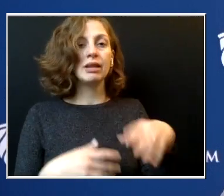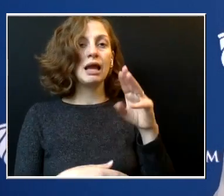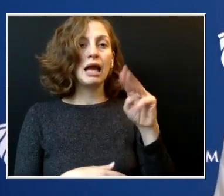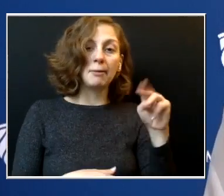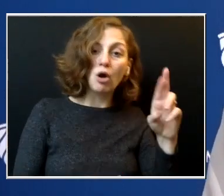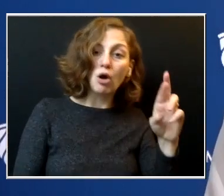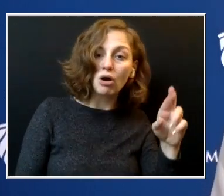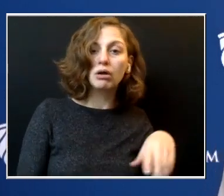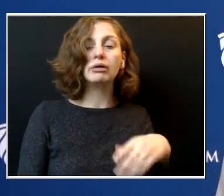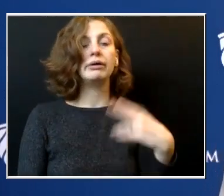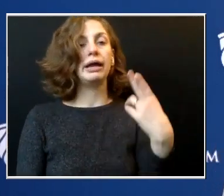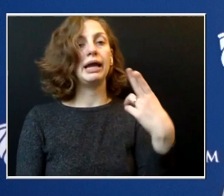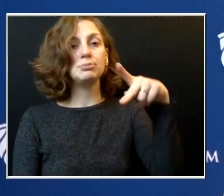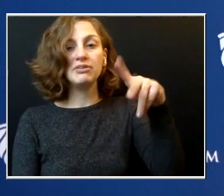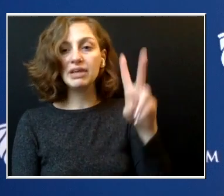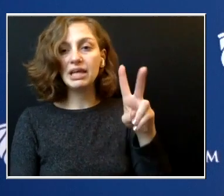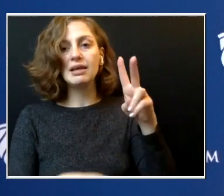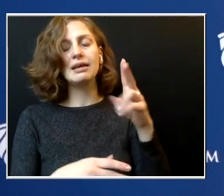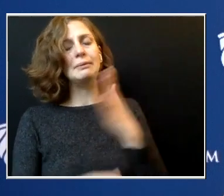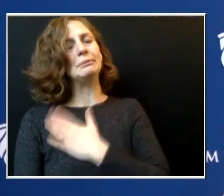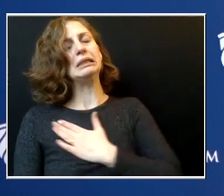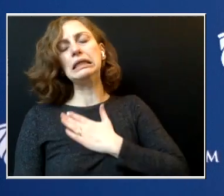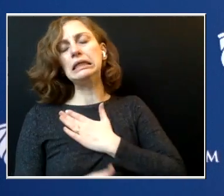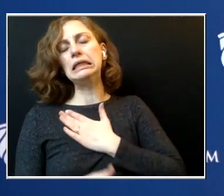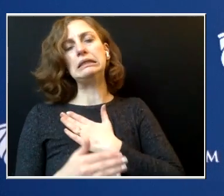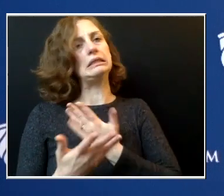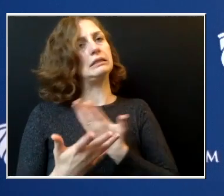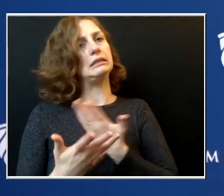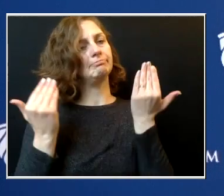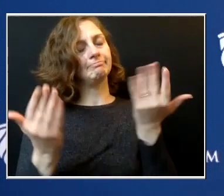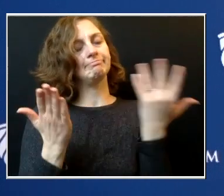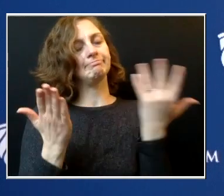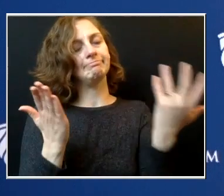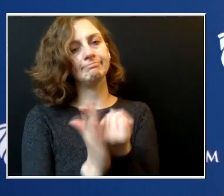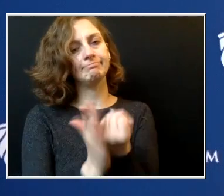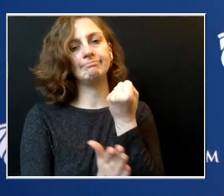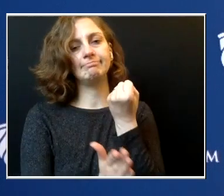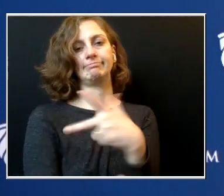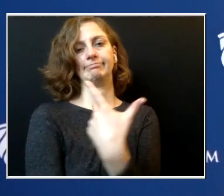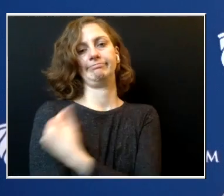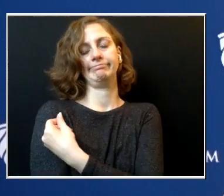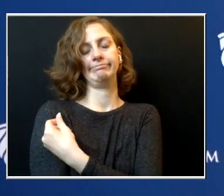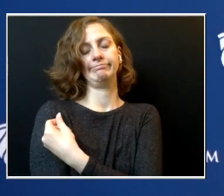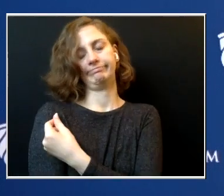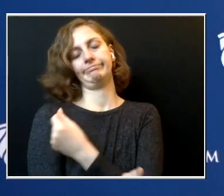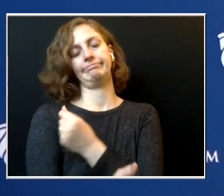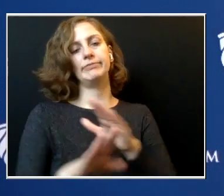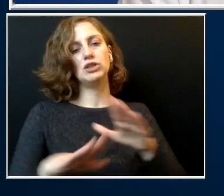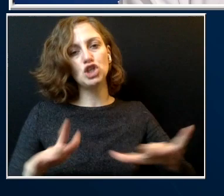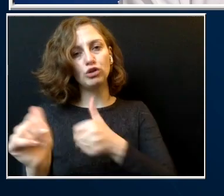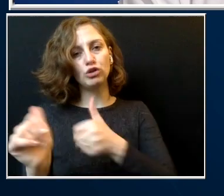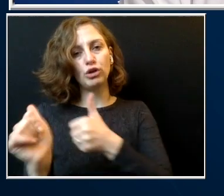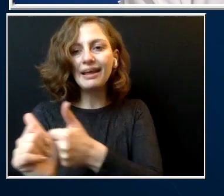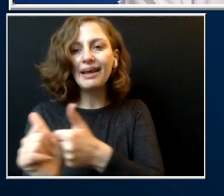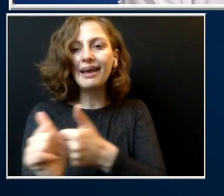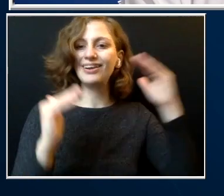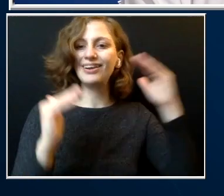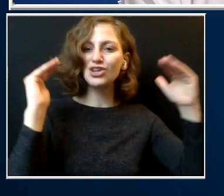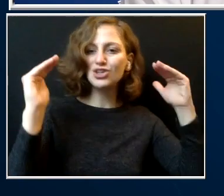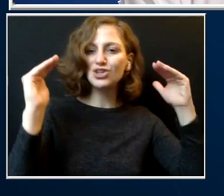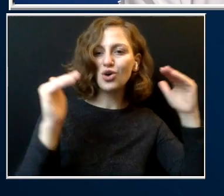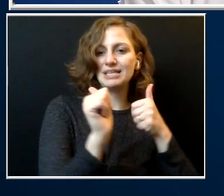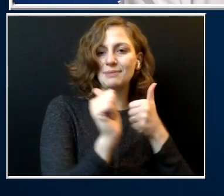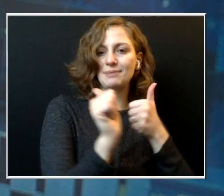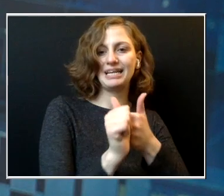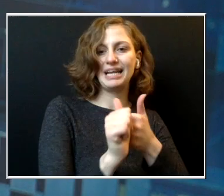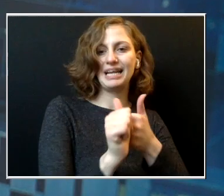vaccine. Just please work with your providers and get your children up to date and get yourself up to date with vaccines. You know, I love that theme of